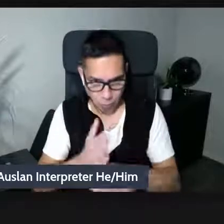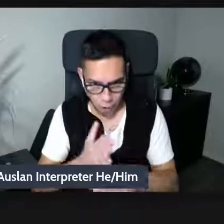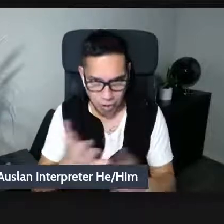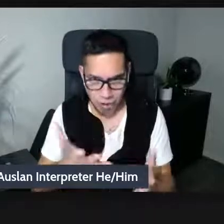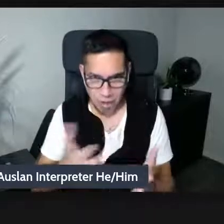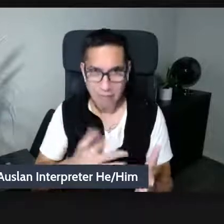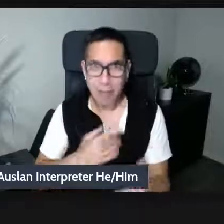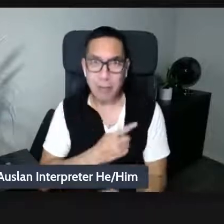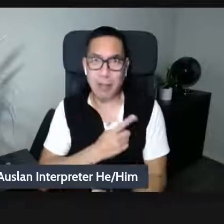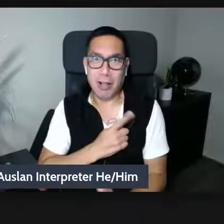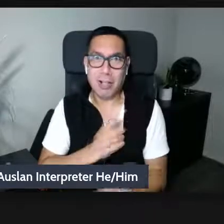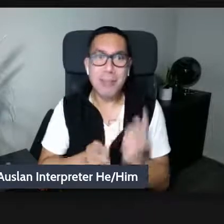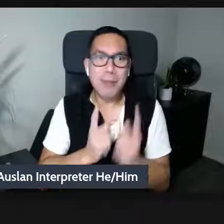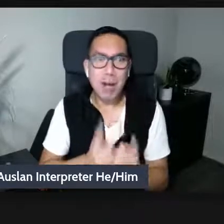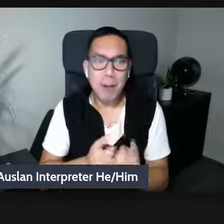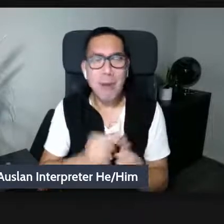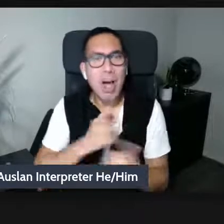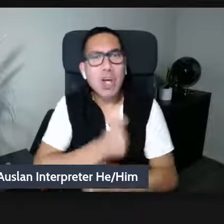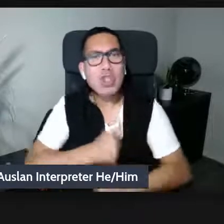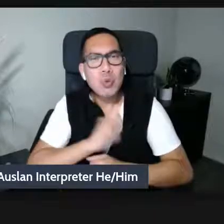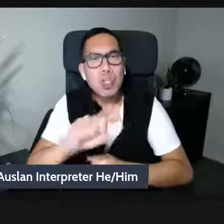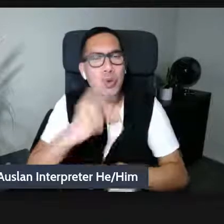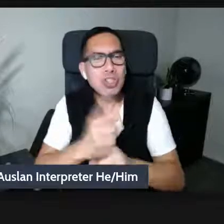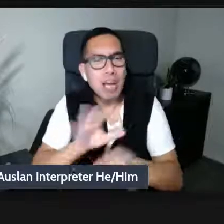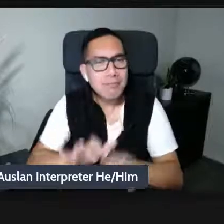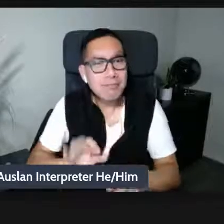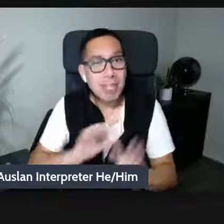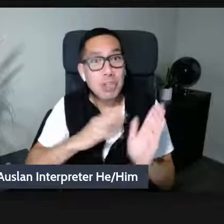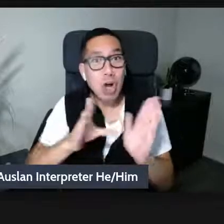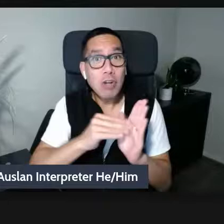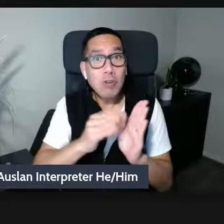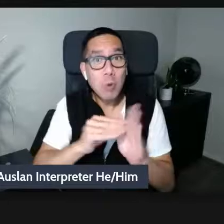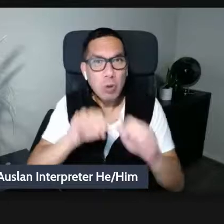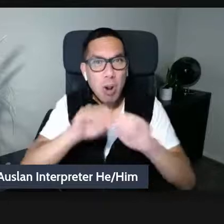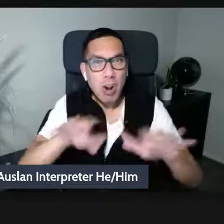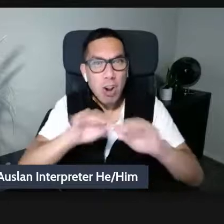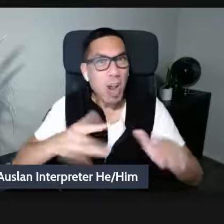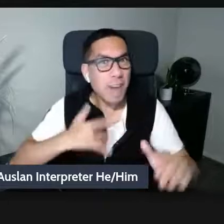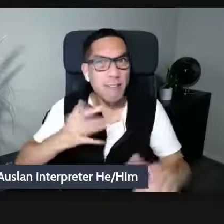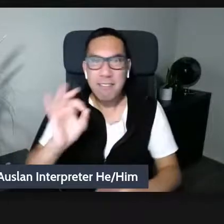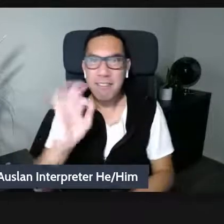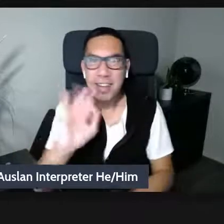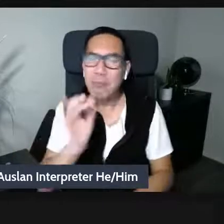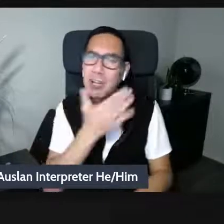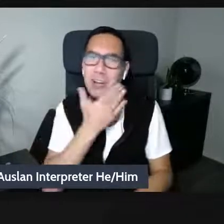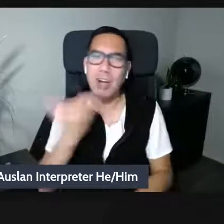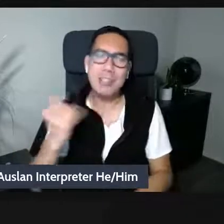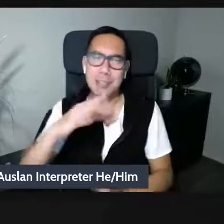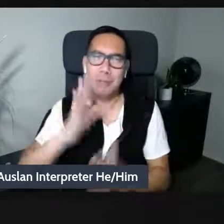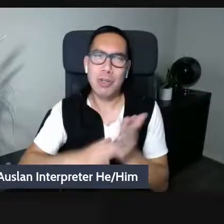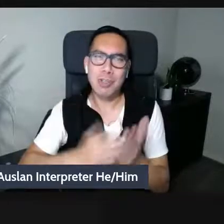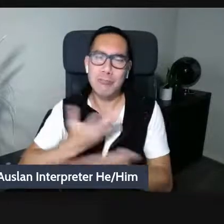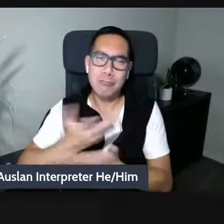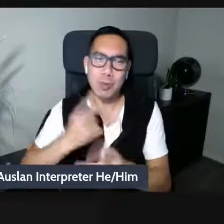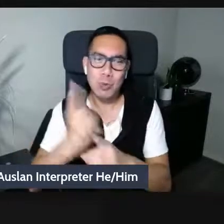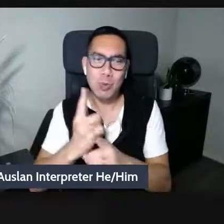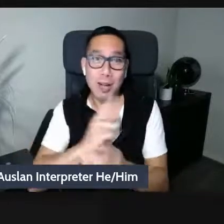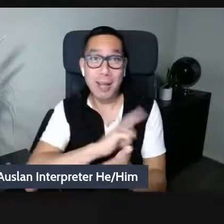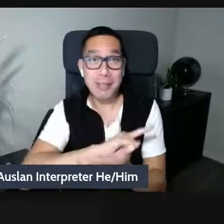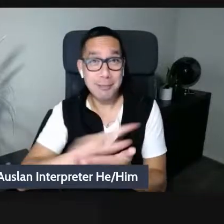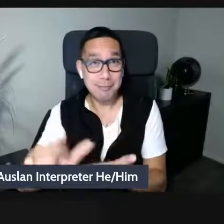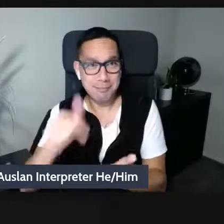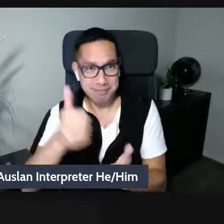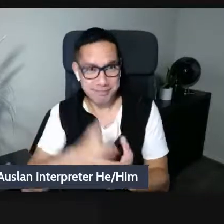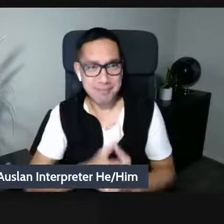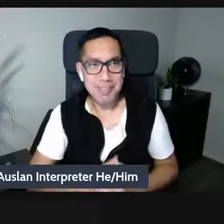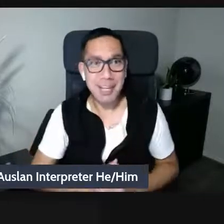But enjoy your chat. It's not live streamed, and it should just be a really nice experience. We'll catch you later.